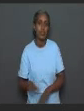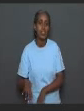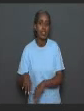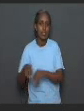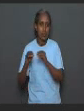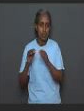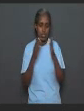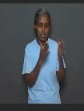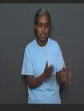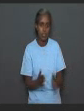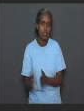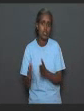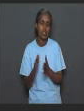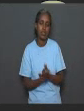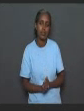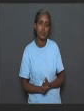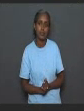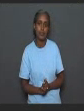Students, let's get ready.